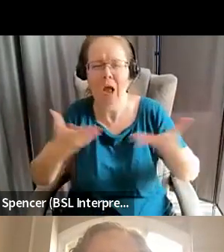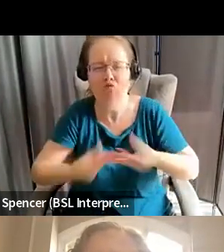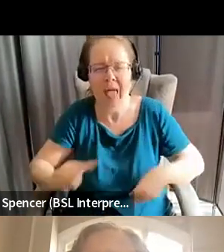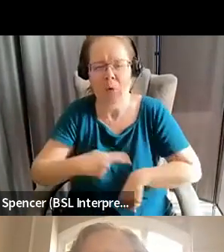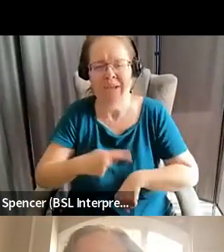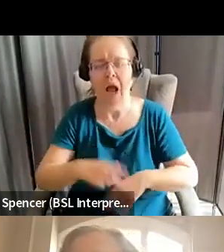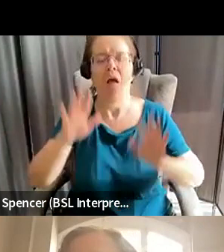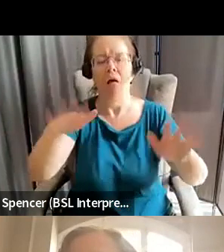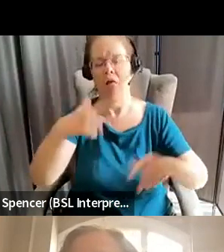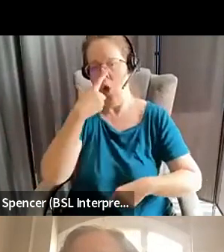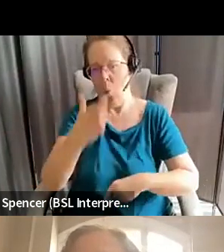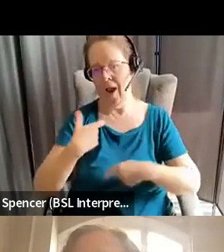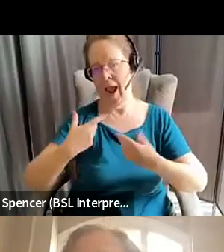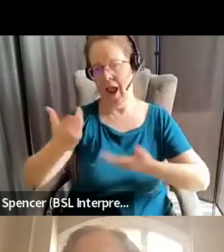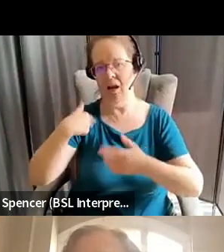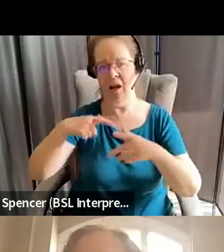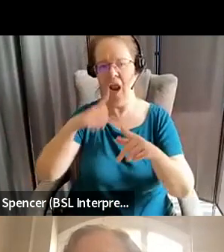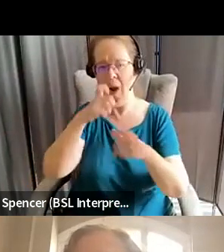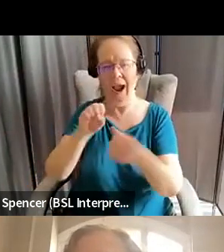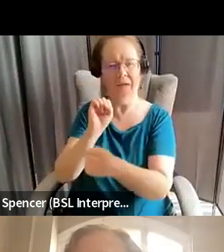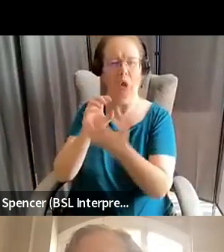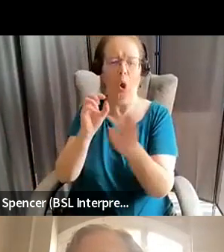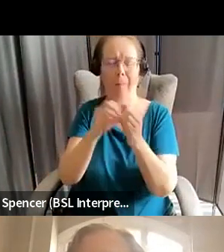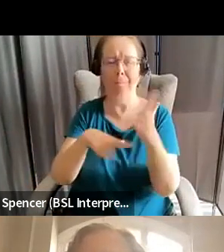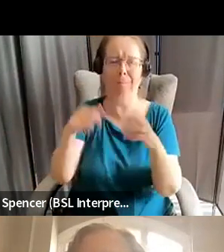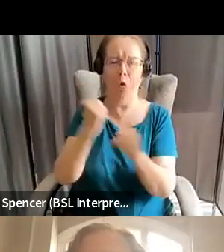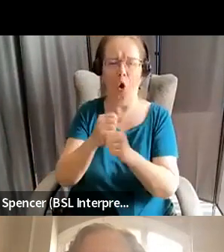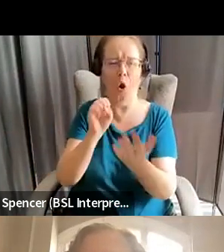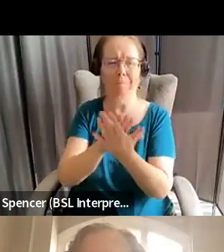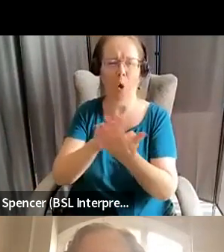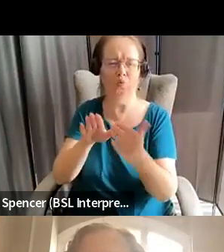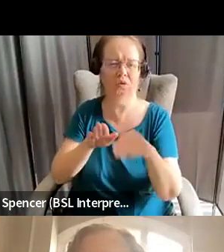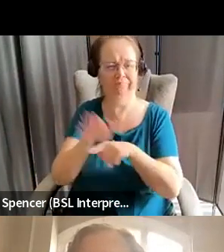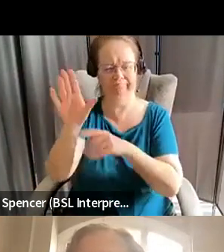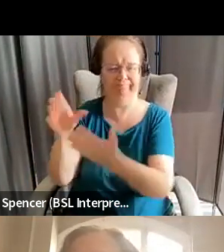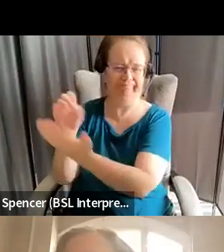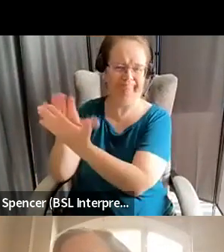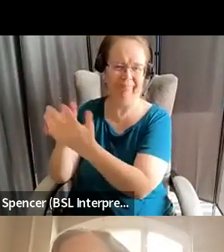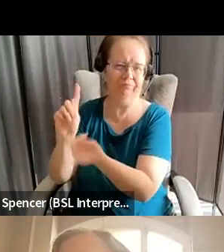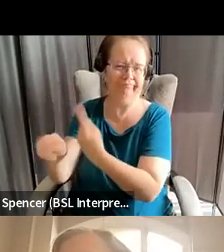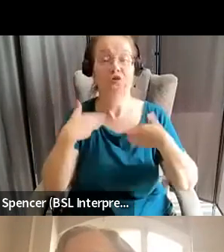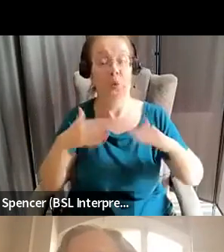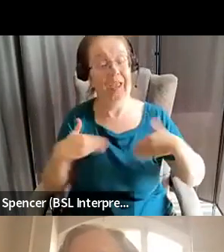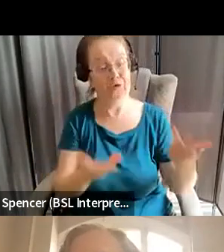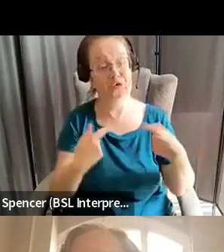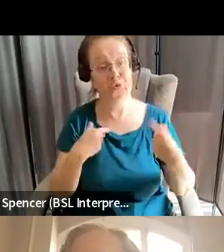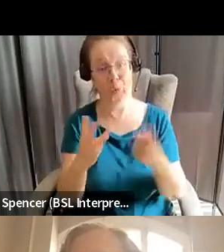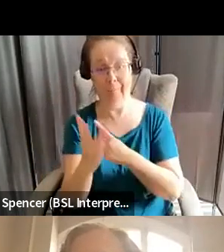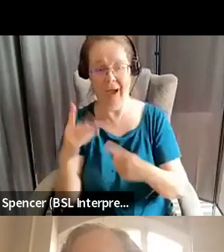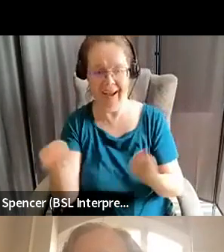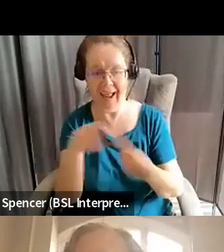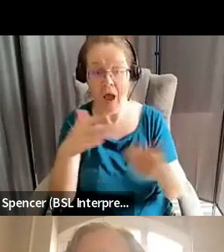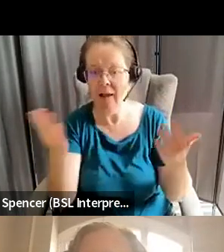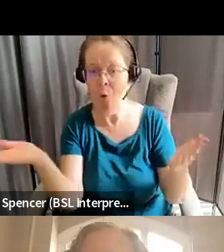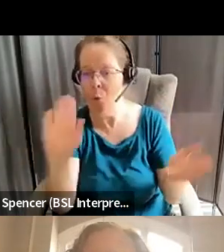best to collate and get a blog post out in the near future. So now onwards to our fantastic panelists, who I can see now are